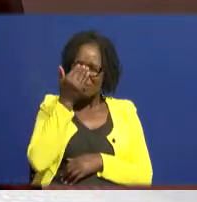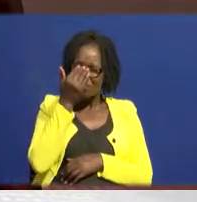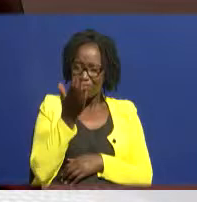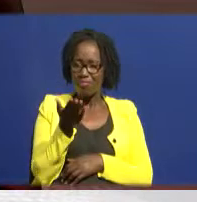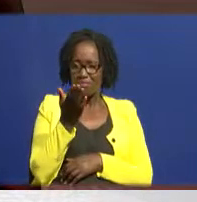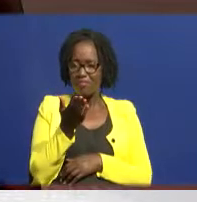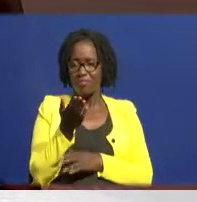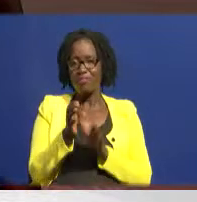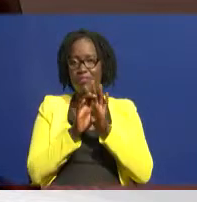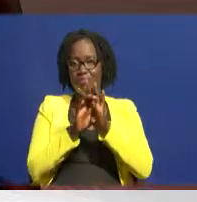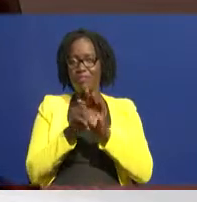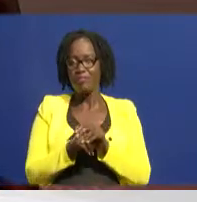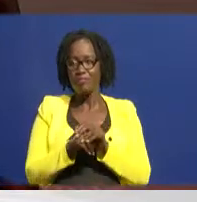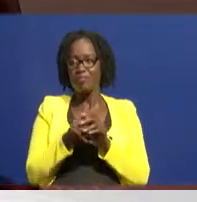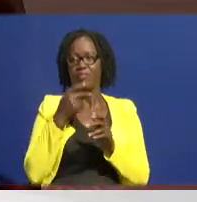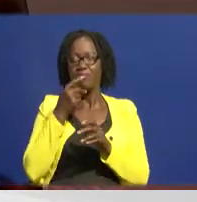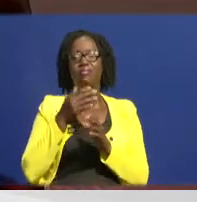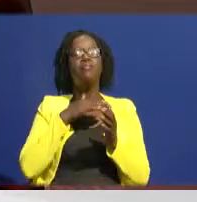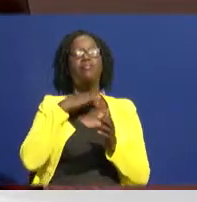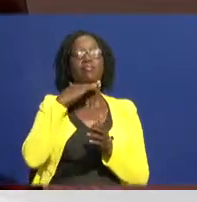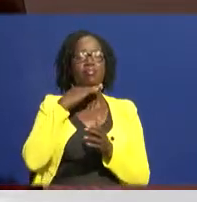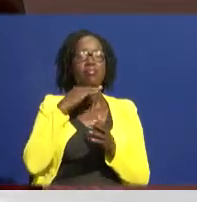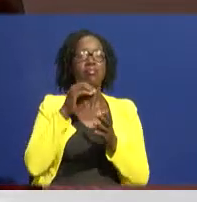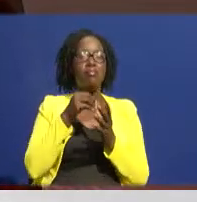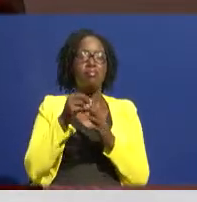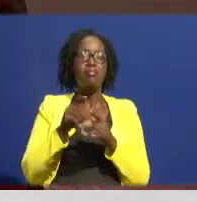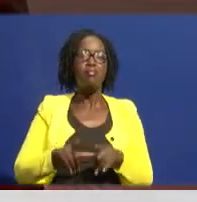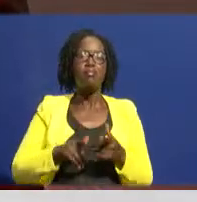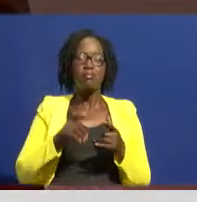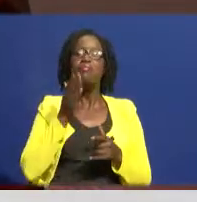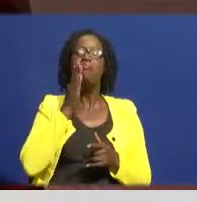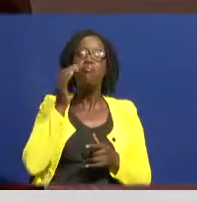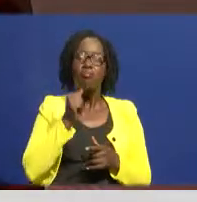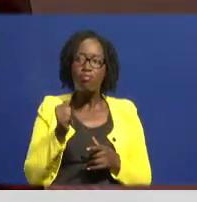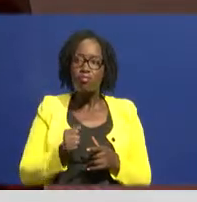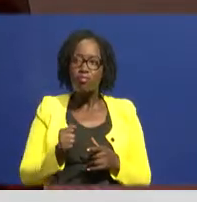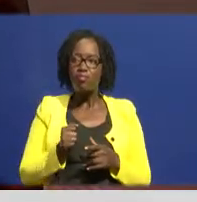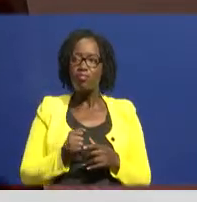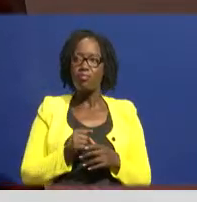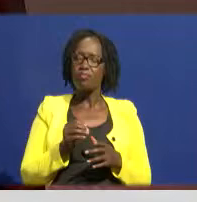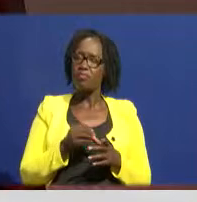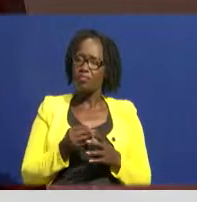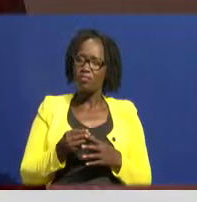example, maybe their parents died, or maybe they are living with their grandmothers.